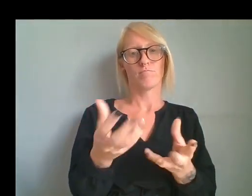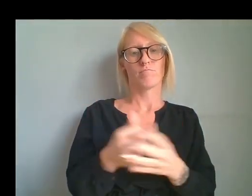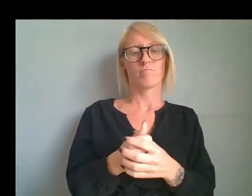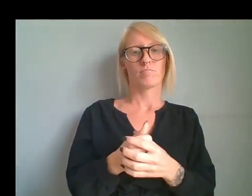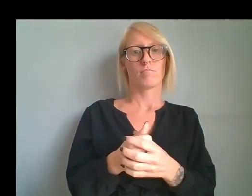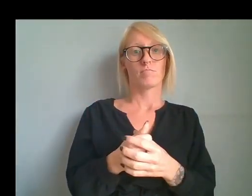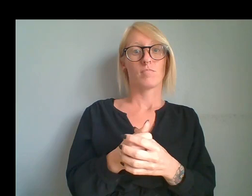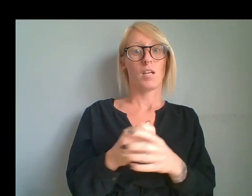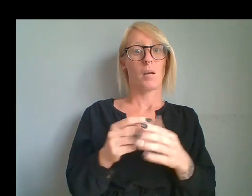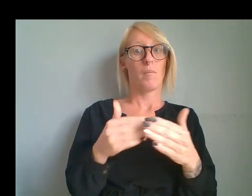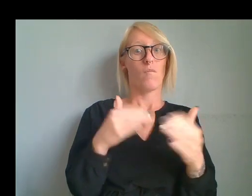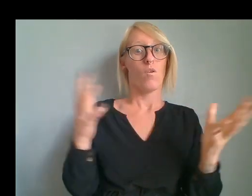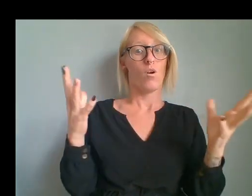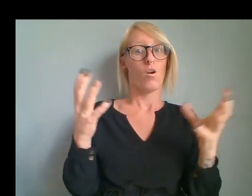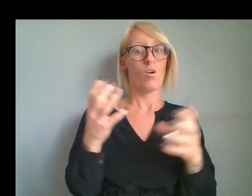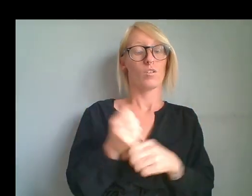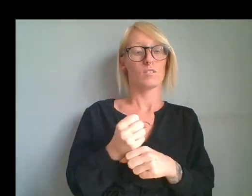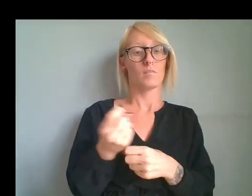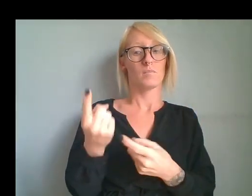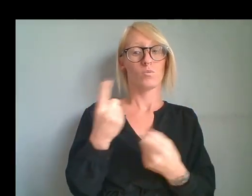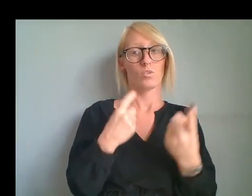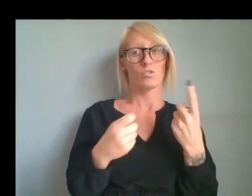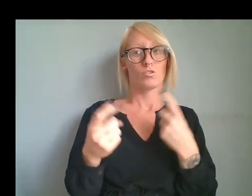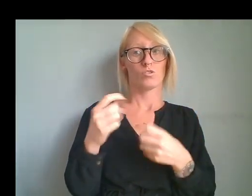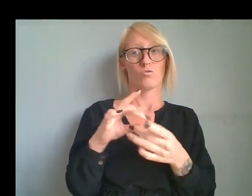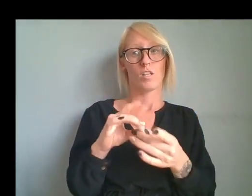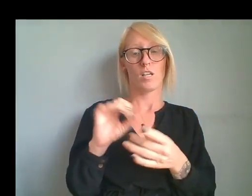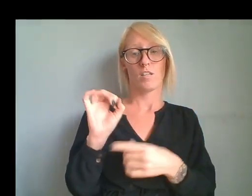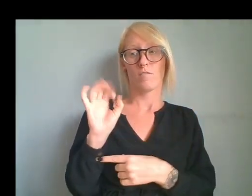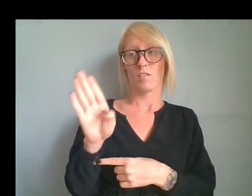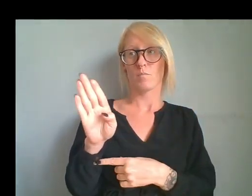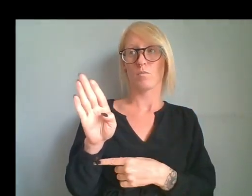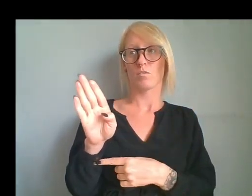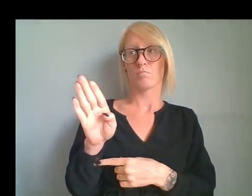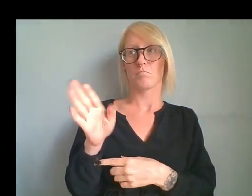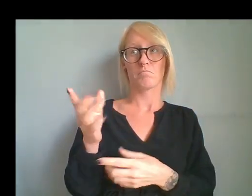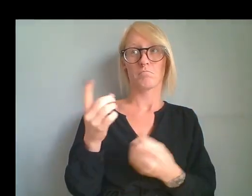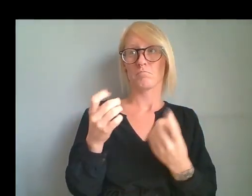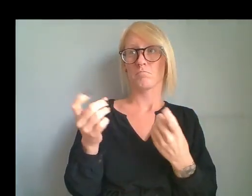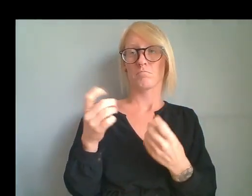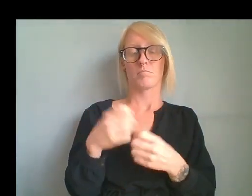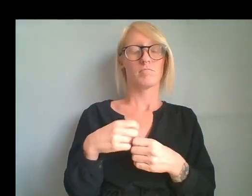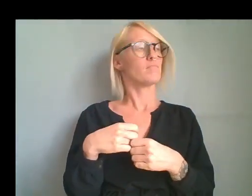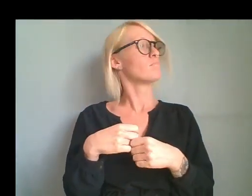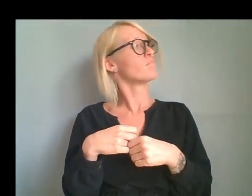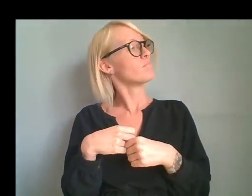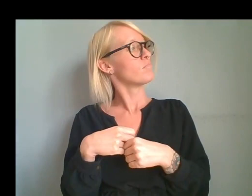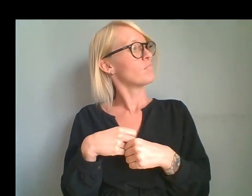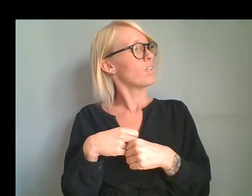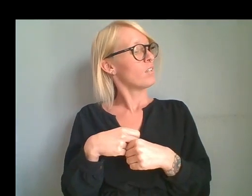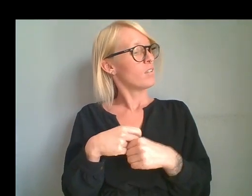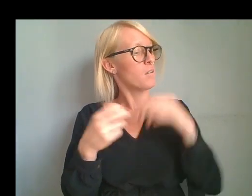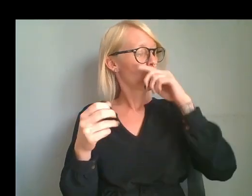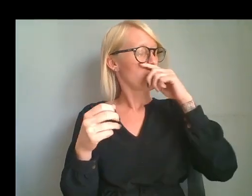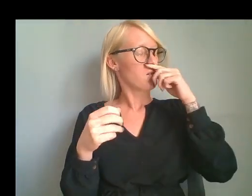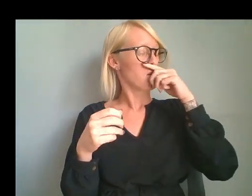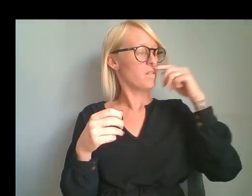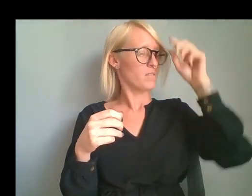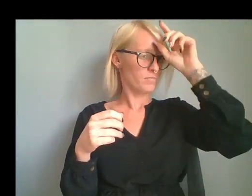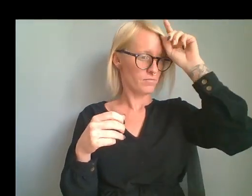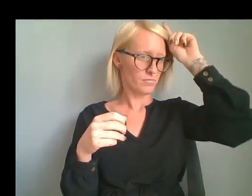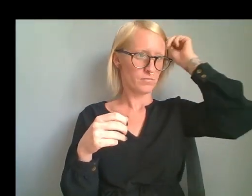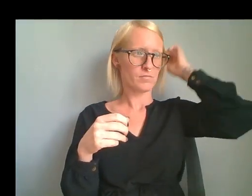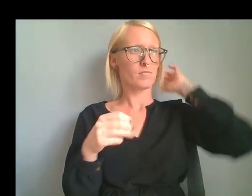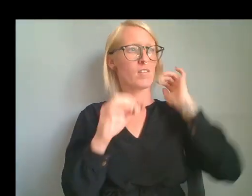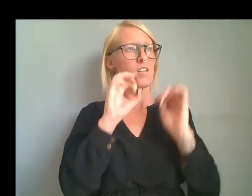sum up, is there any questions about Facebook specifically? Anything else? You know, doesn't Facebook